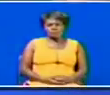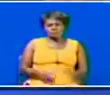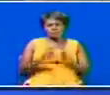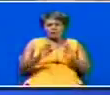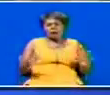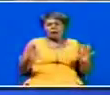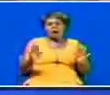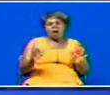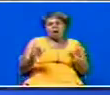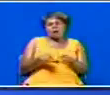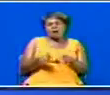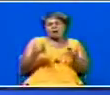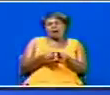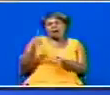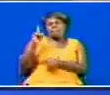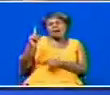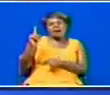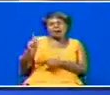24 to 25, yes. For the world declares.